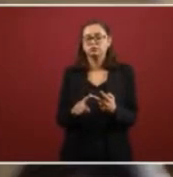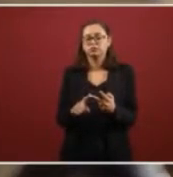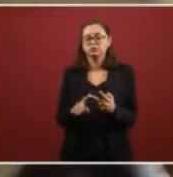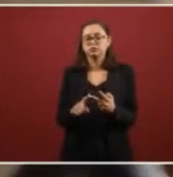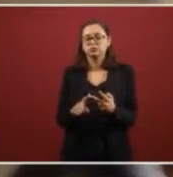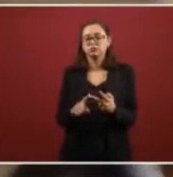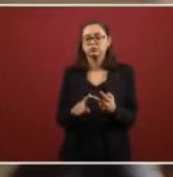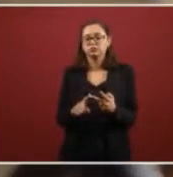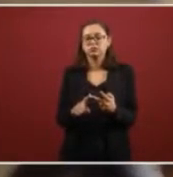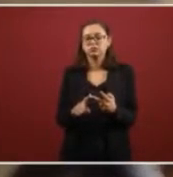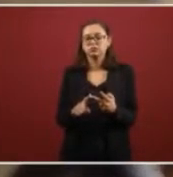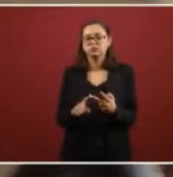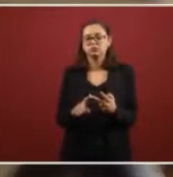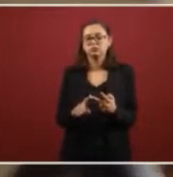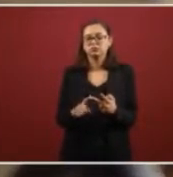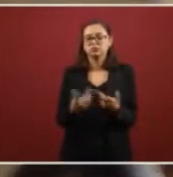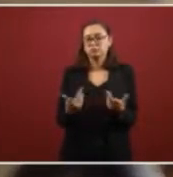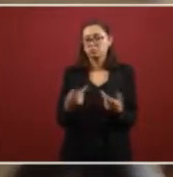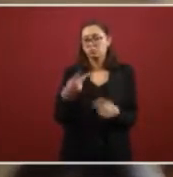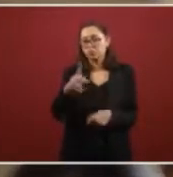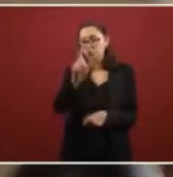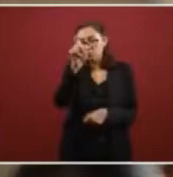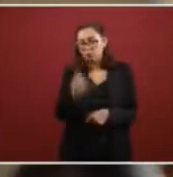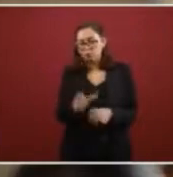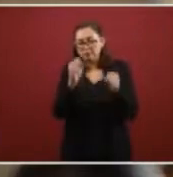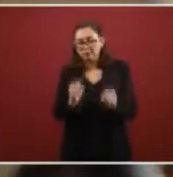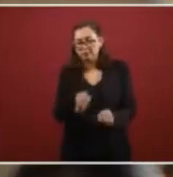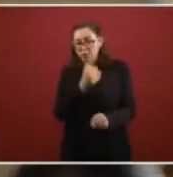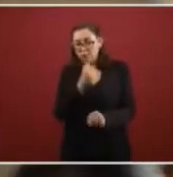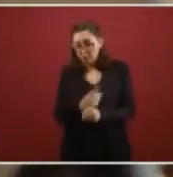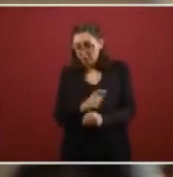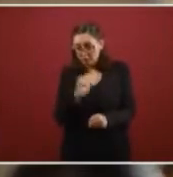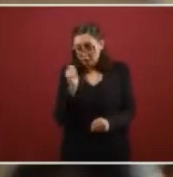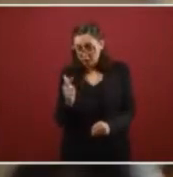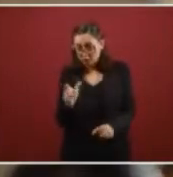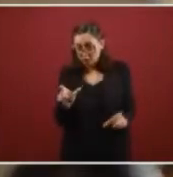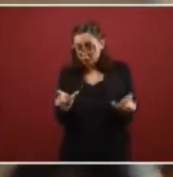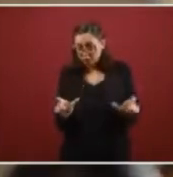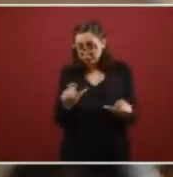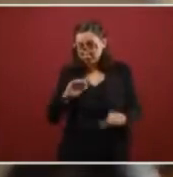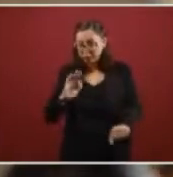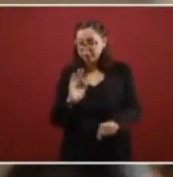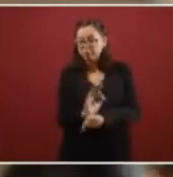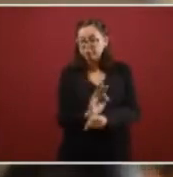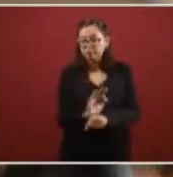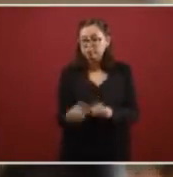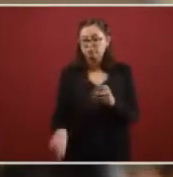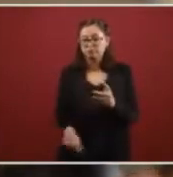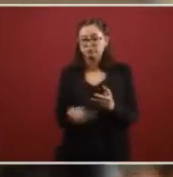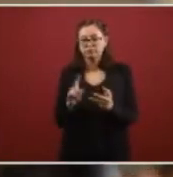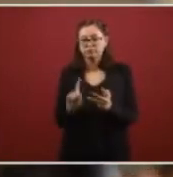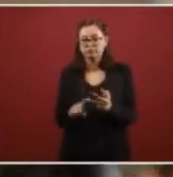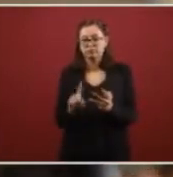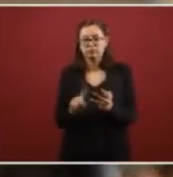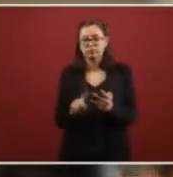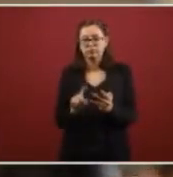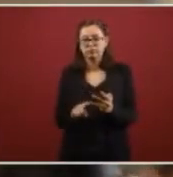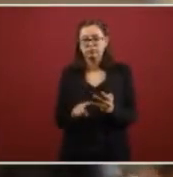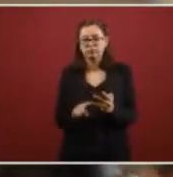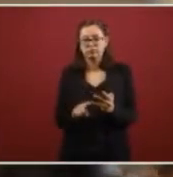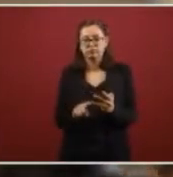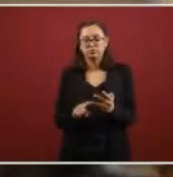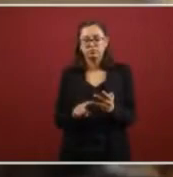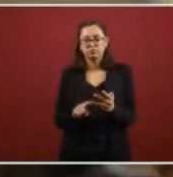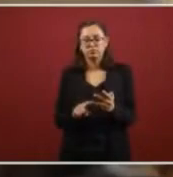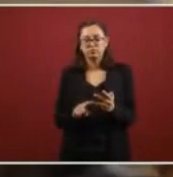does this affect your plan of personal security? And third, if it